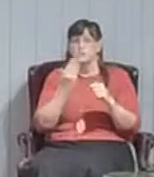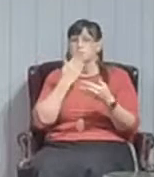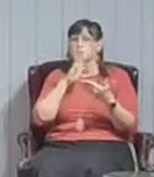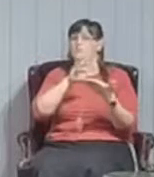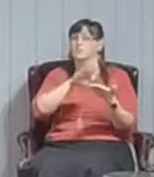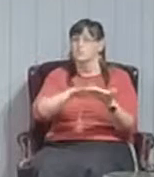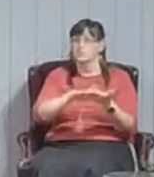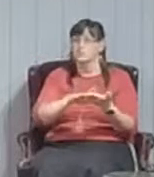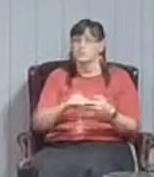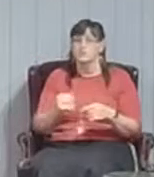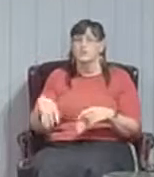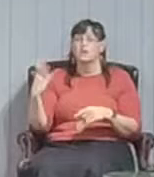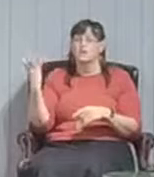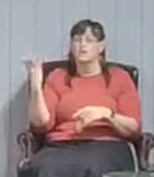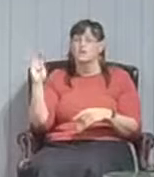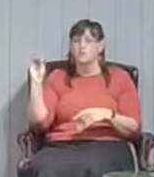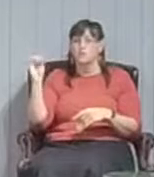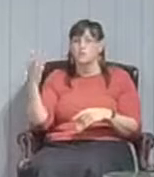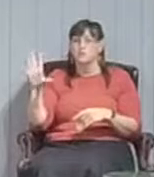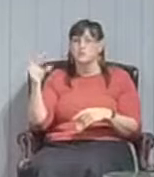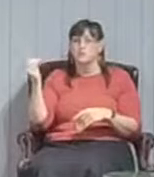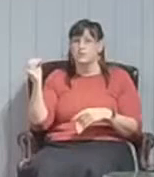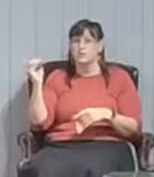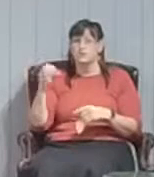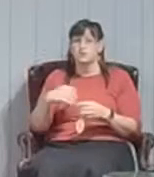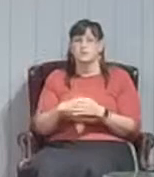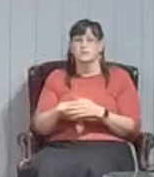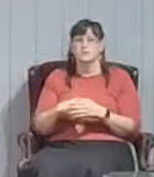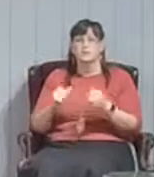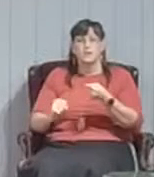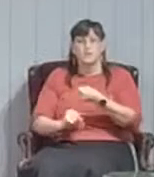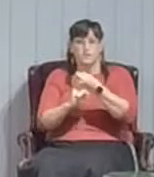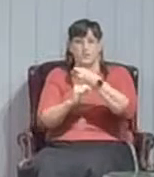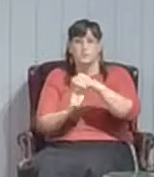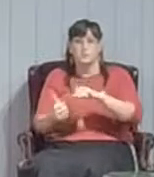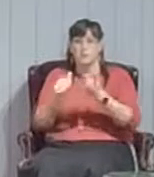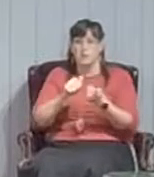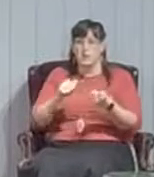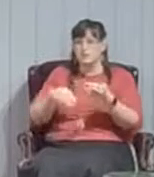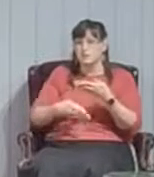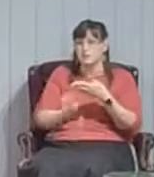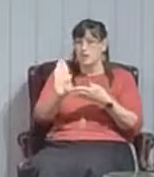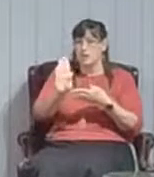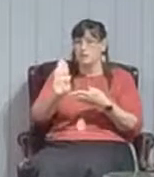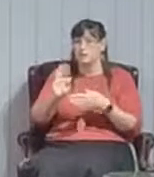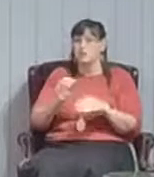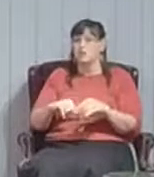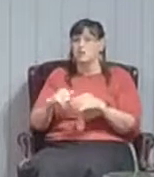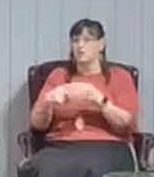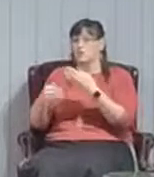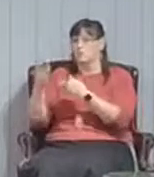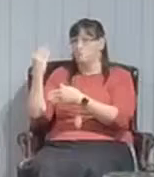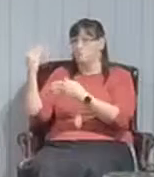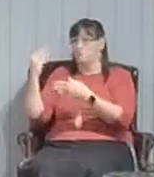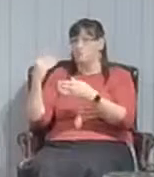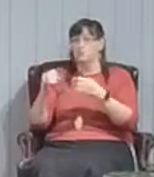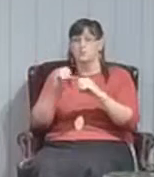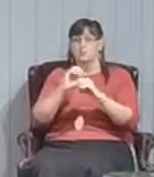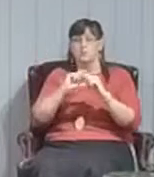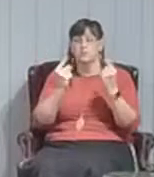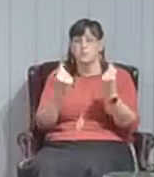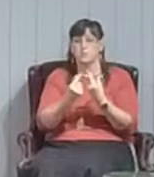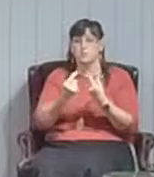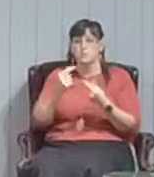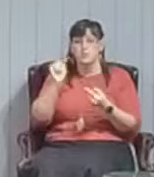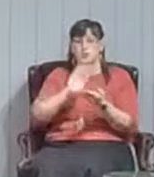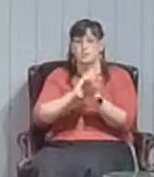1940s, 1950s, fundamental Baptist churches left the old conventions because those conventions had gone modernistic and